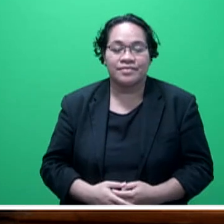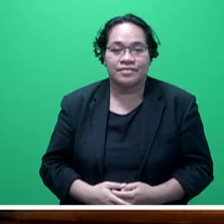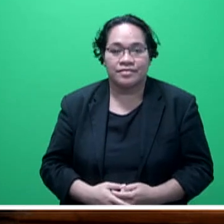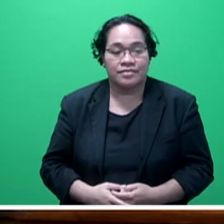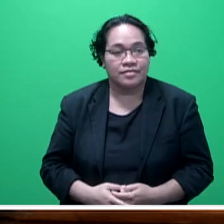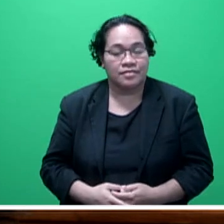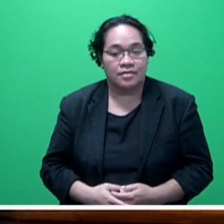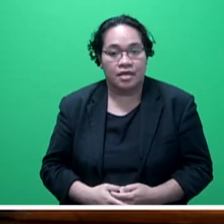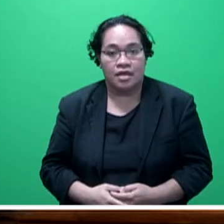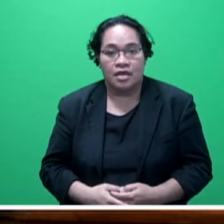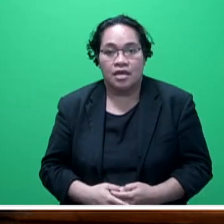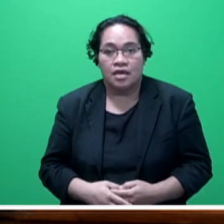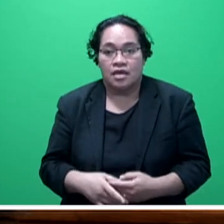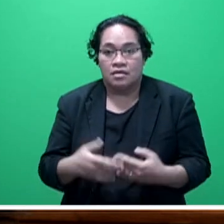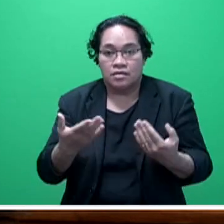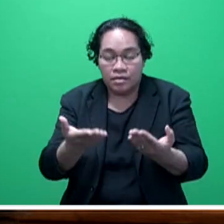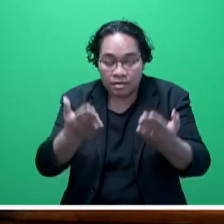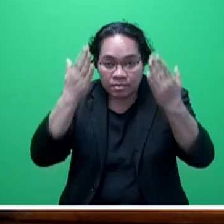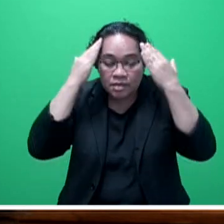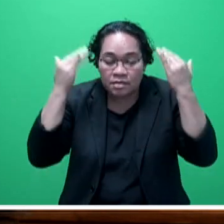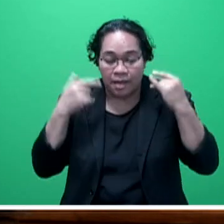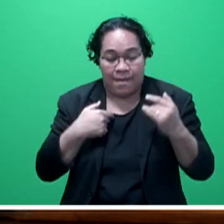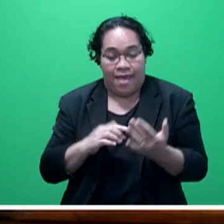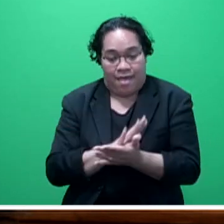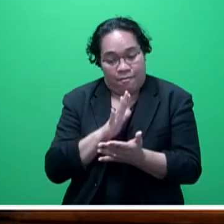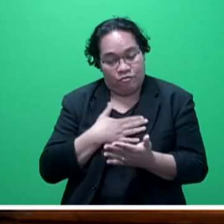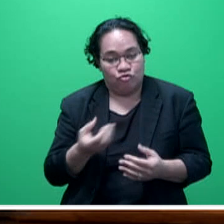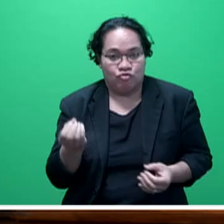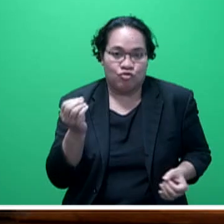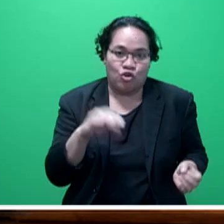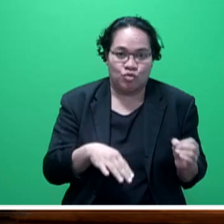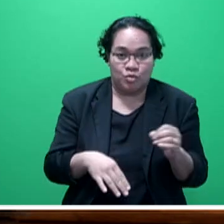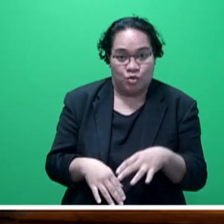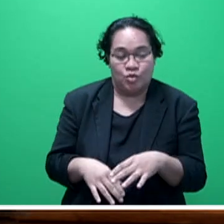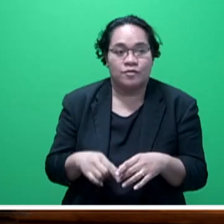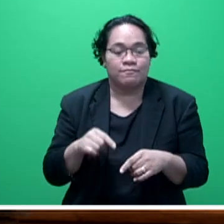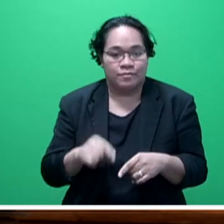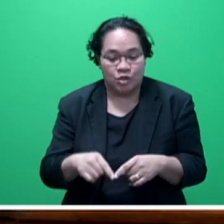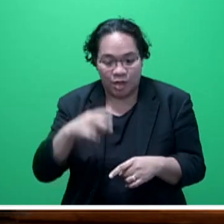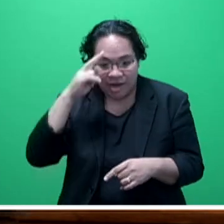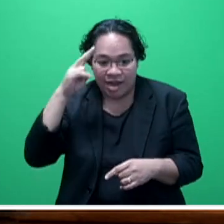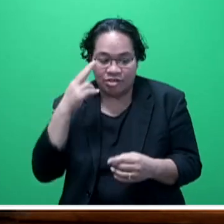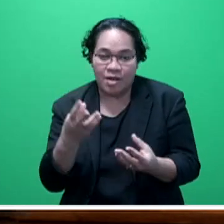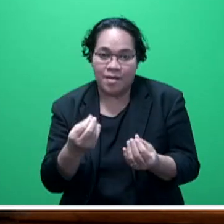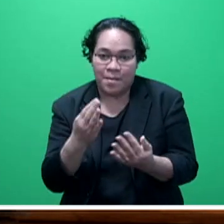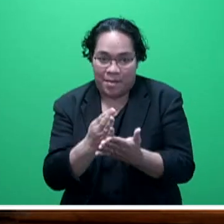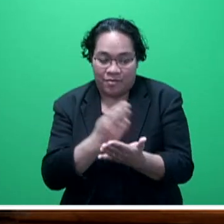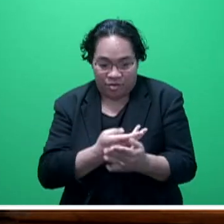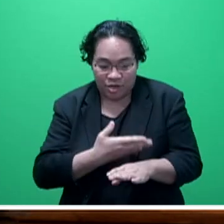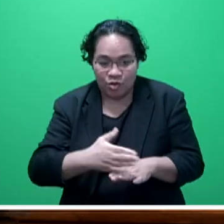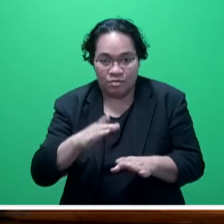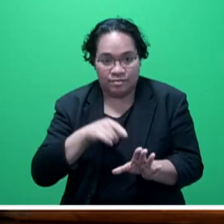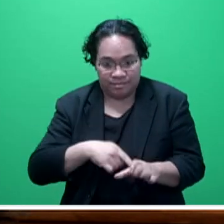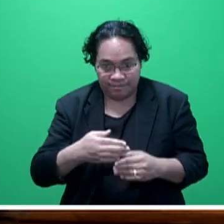Mr. Speaker, sir, I am pleased to also make a contribution to the national budget for the new financial year.